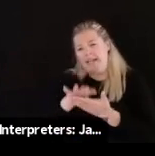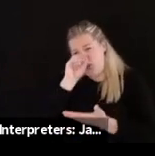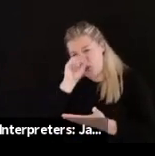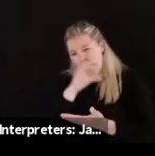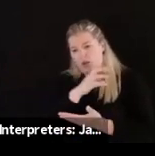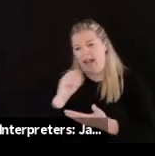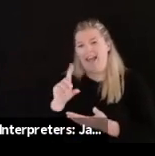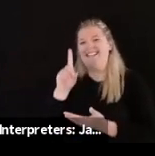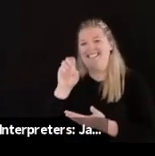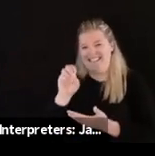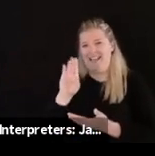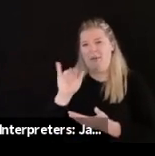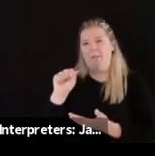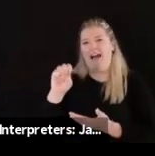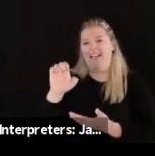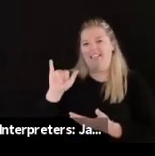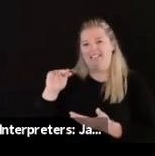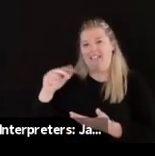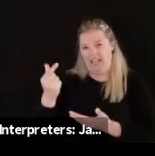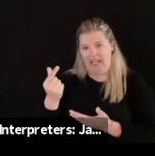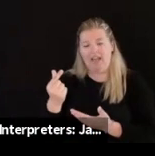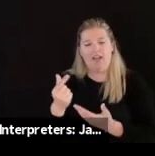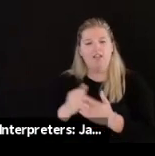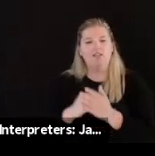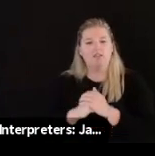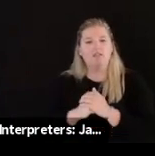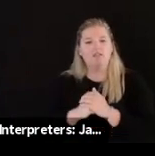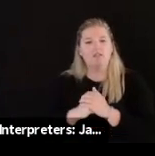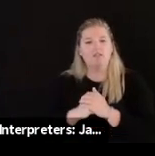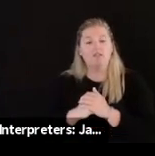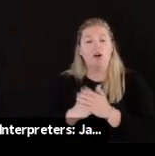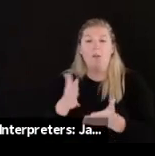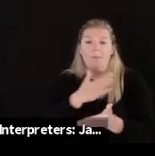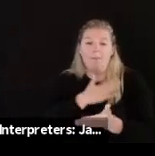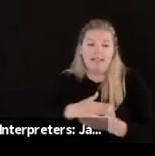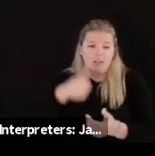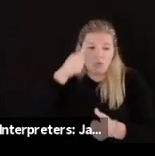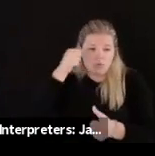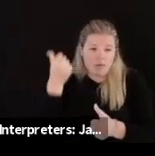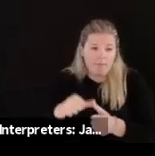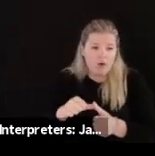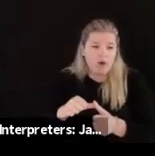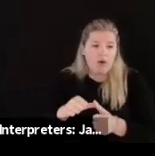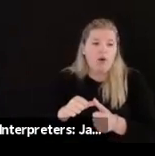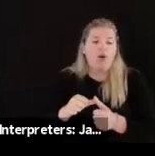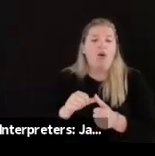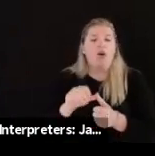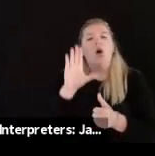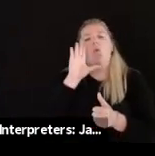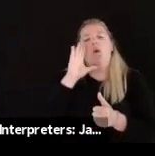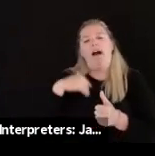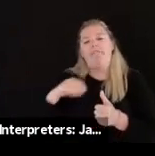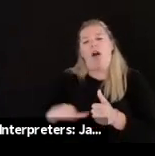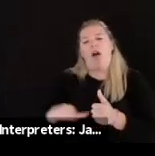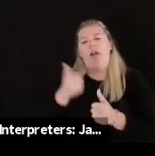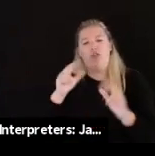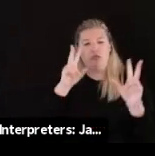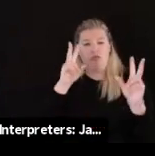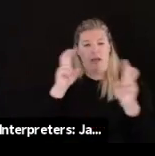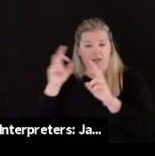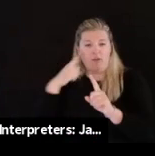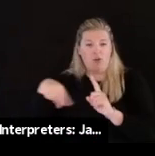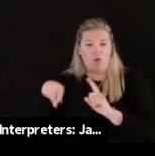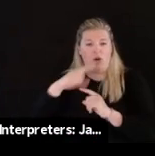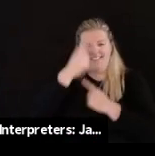more inclusive spaces in our movement. So please remember that there will be other topics to consider. How does